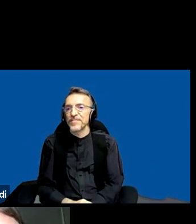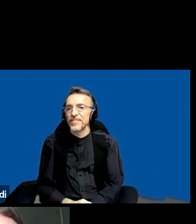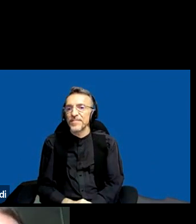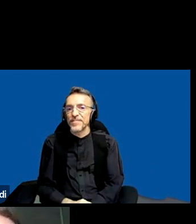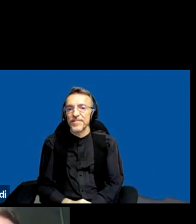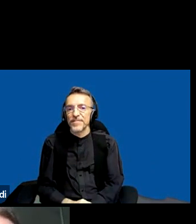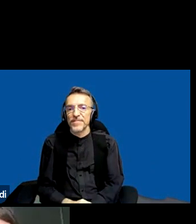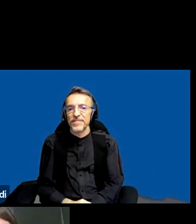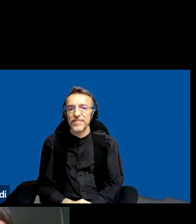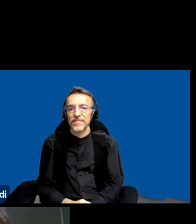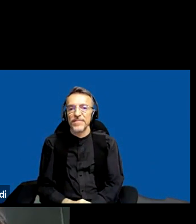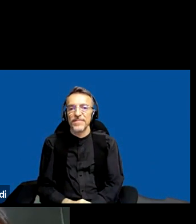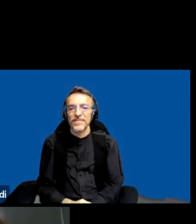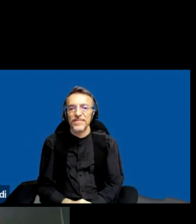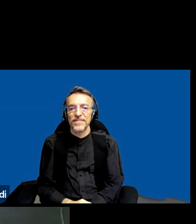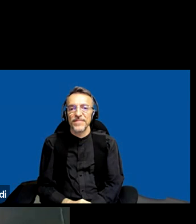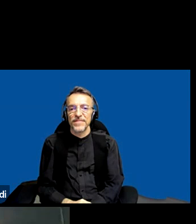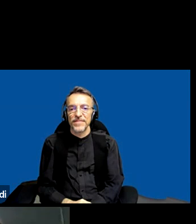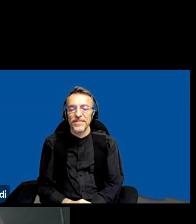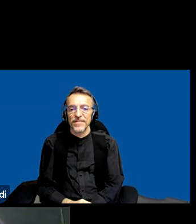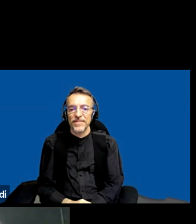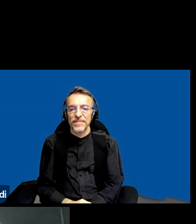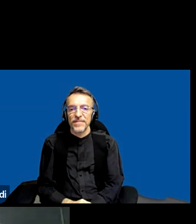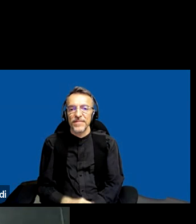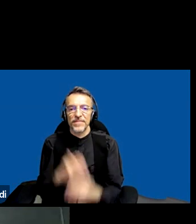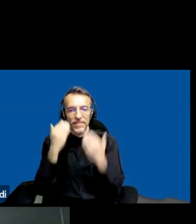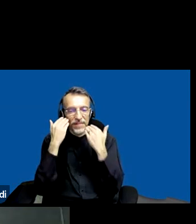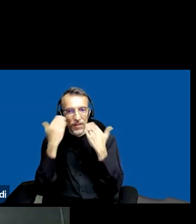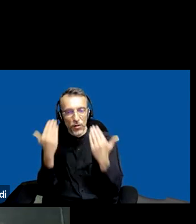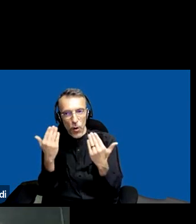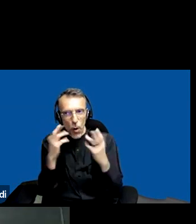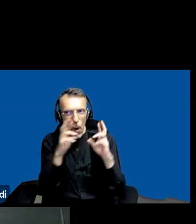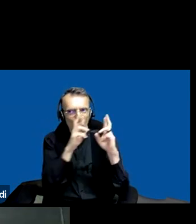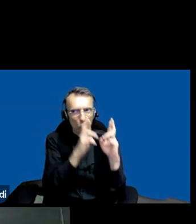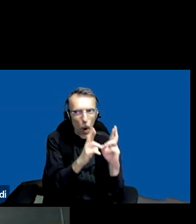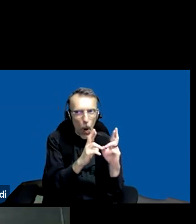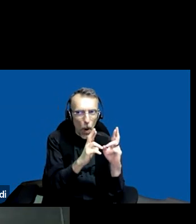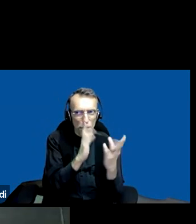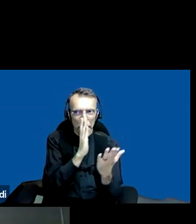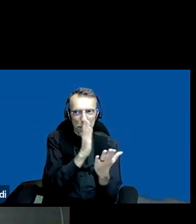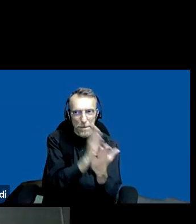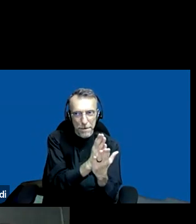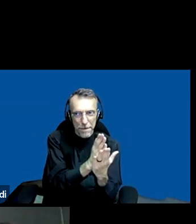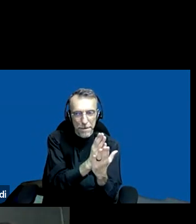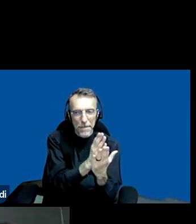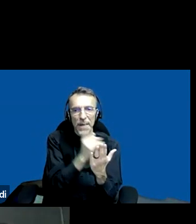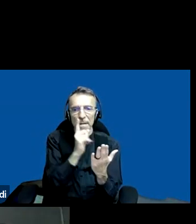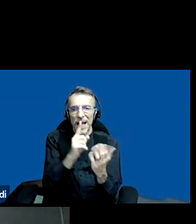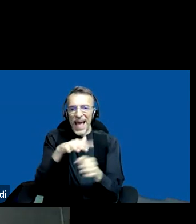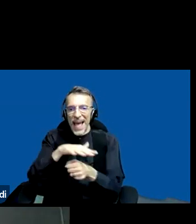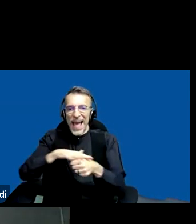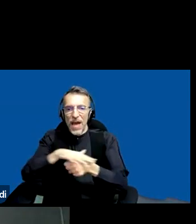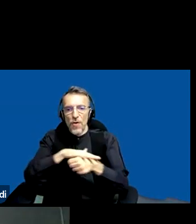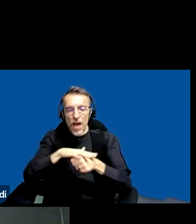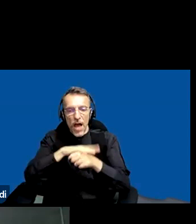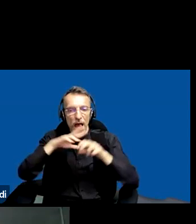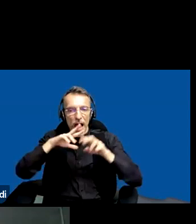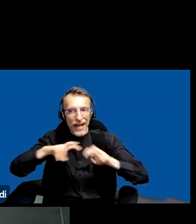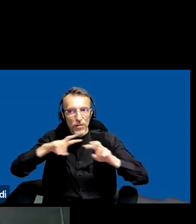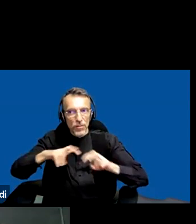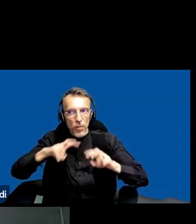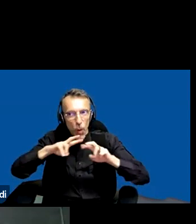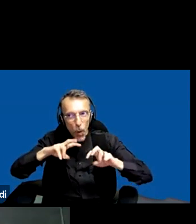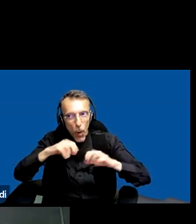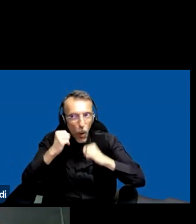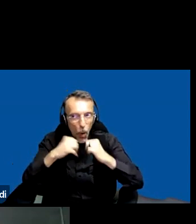Well, I don't know whether this is a hope, but I certainly think that one of the areas that we haven't explored, and I hope that we